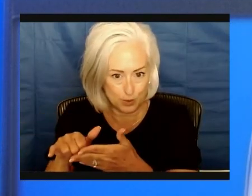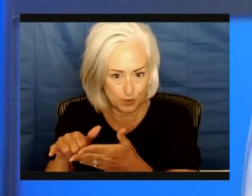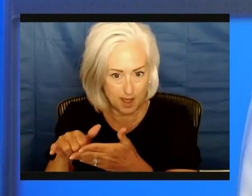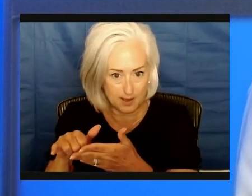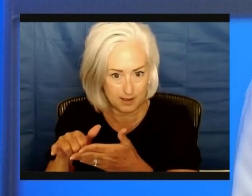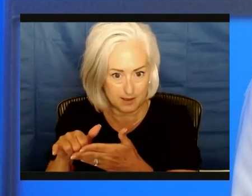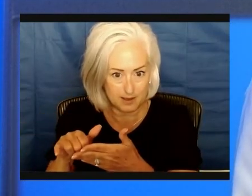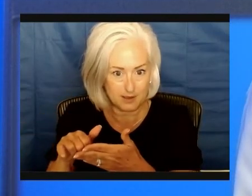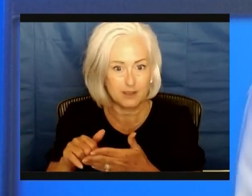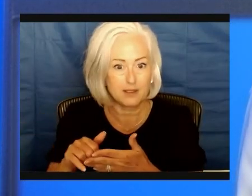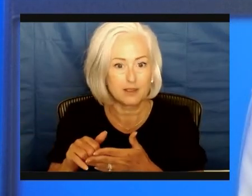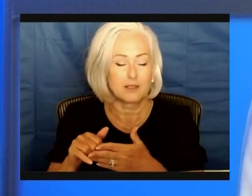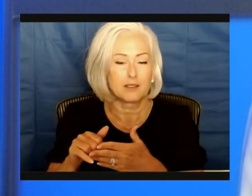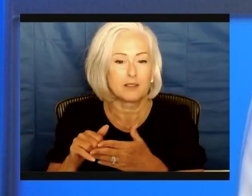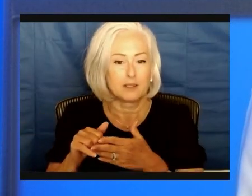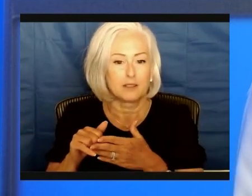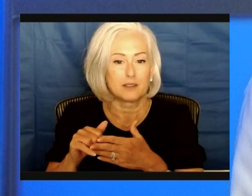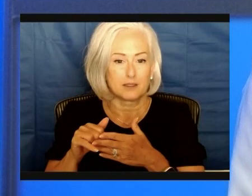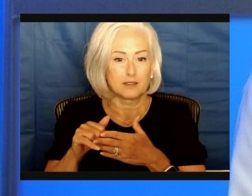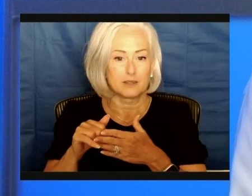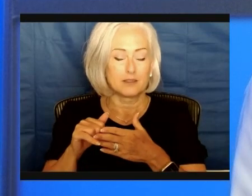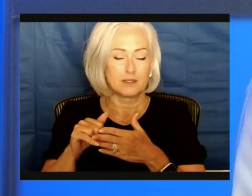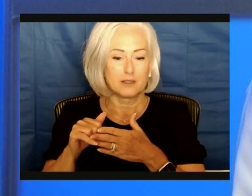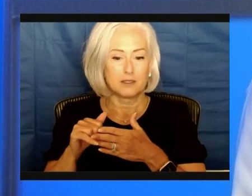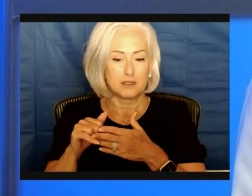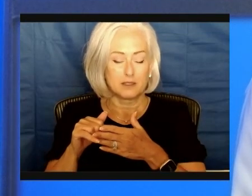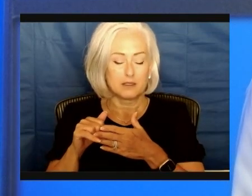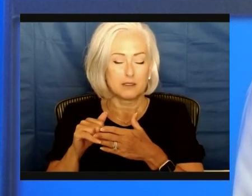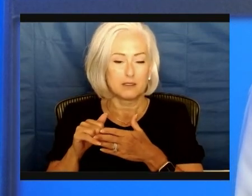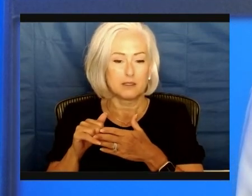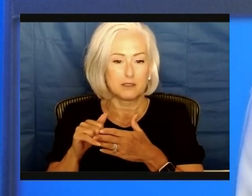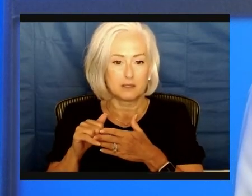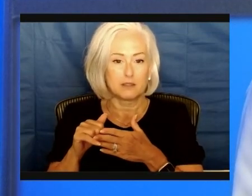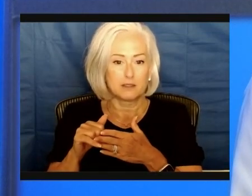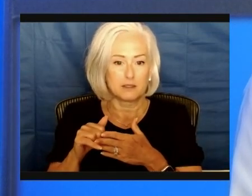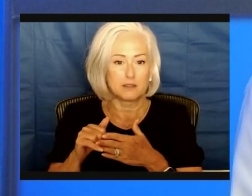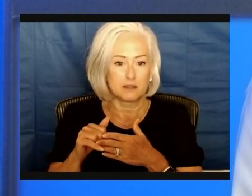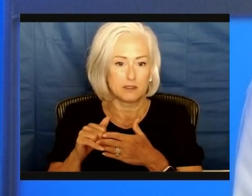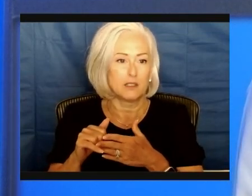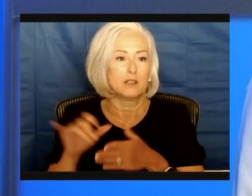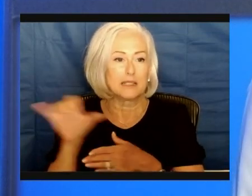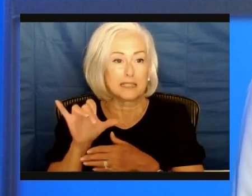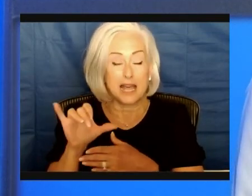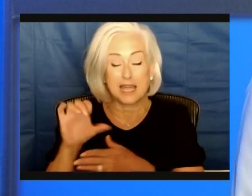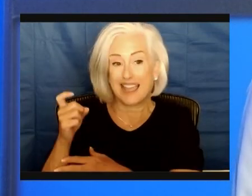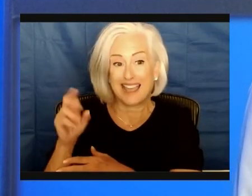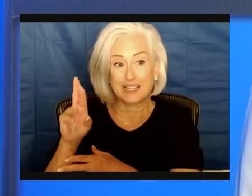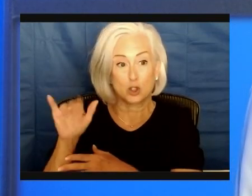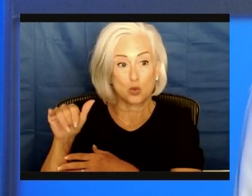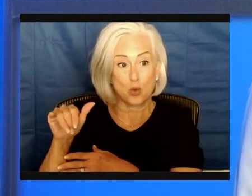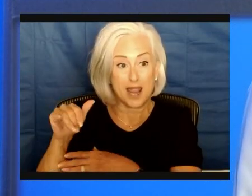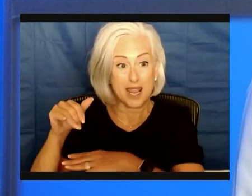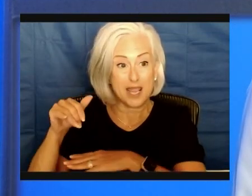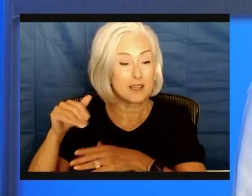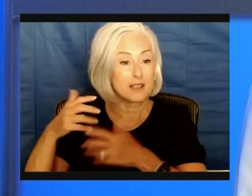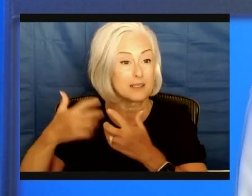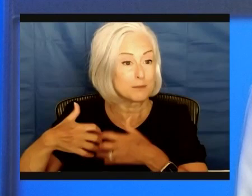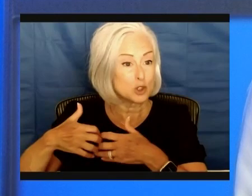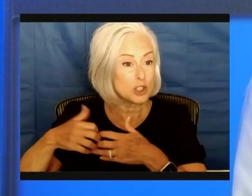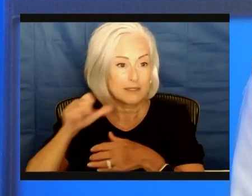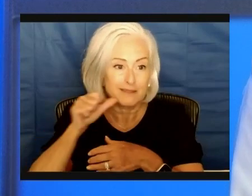like the intraoperative X-ray machine is not functioning. So this is one of the most important tools